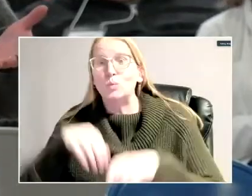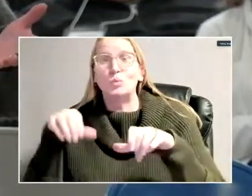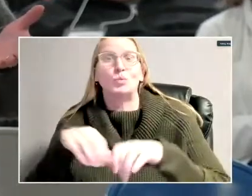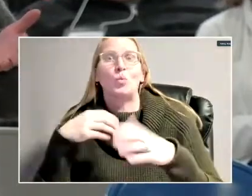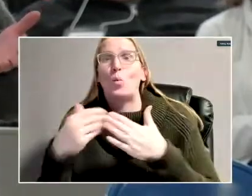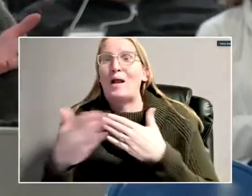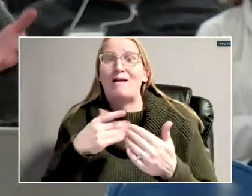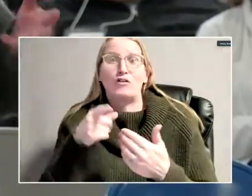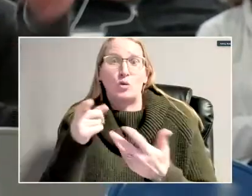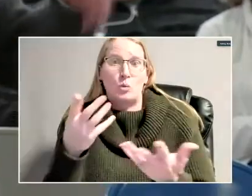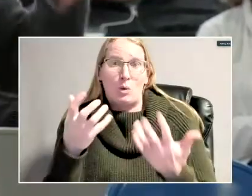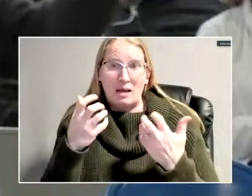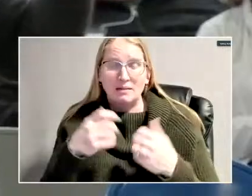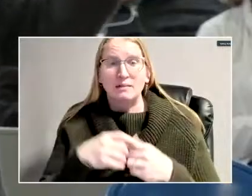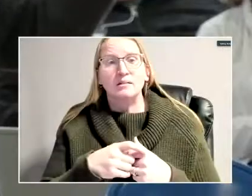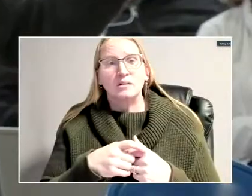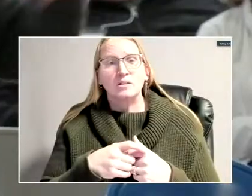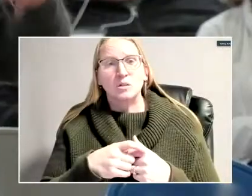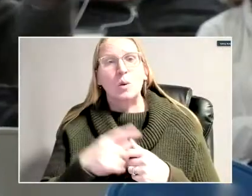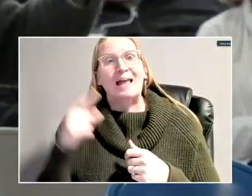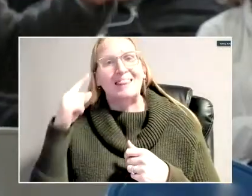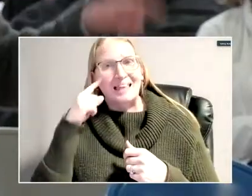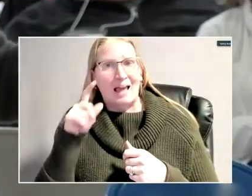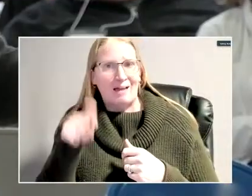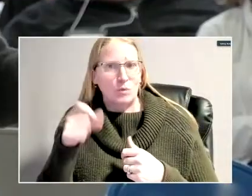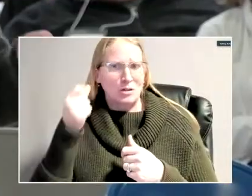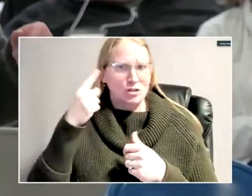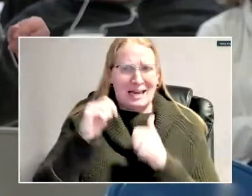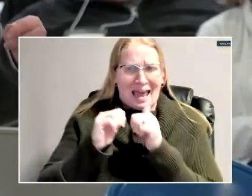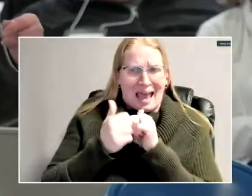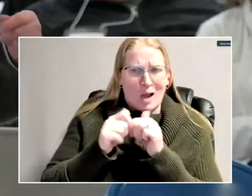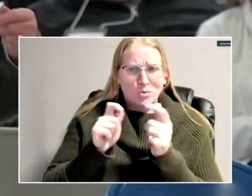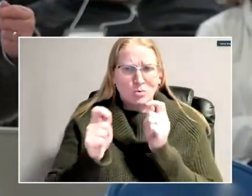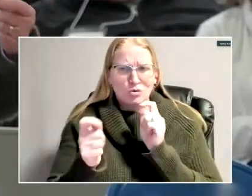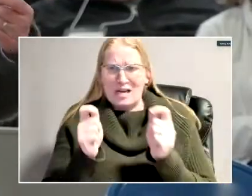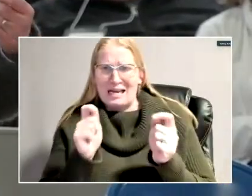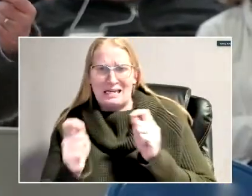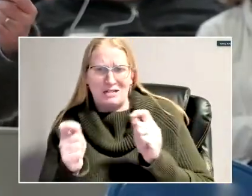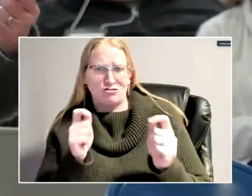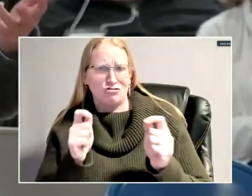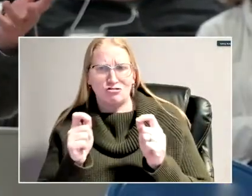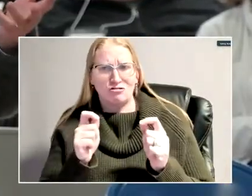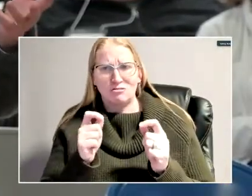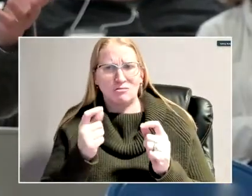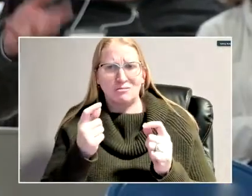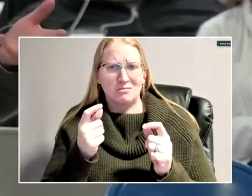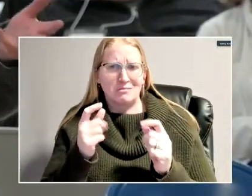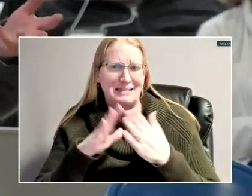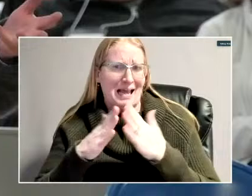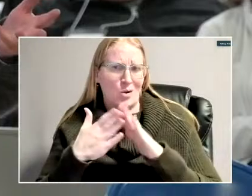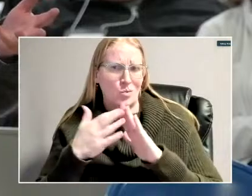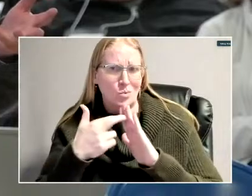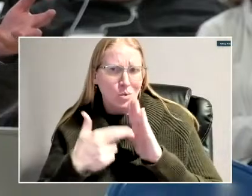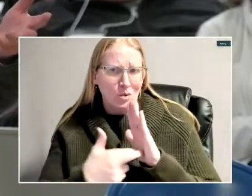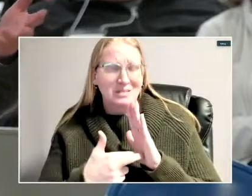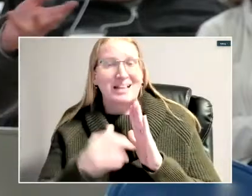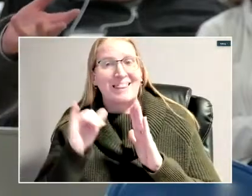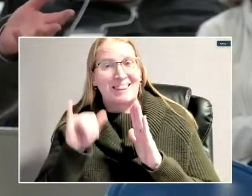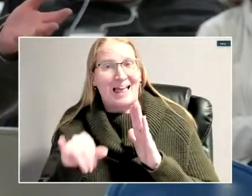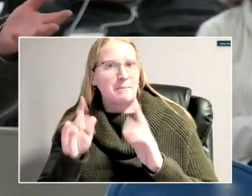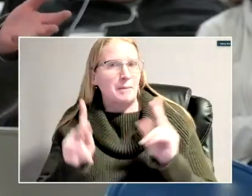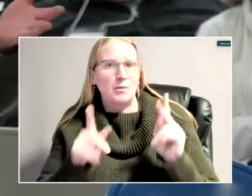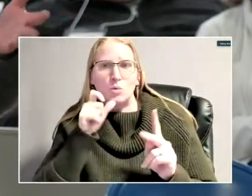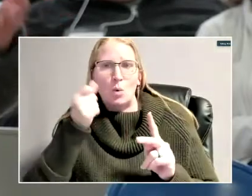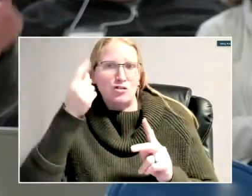it's the understanding of where the lever the levers really are to pull um that is missing